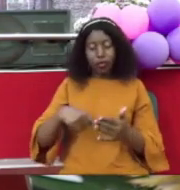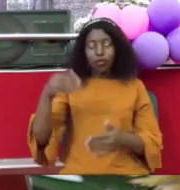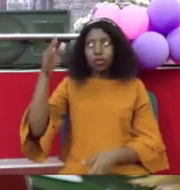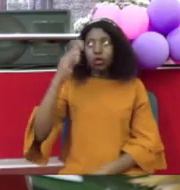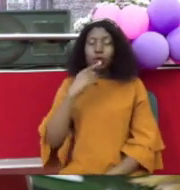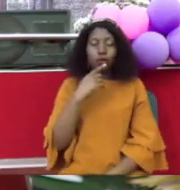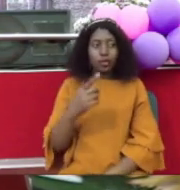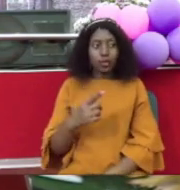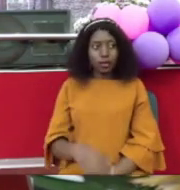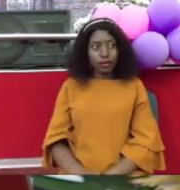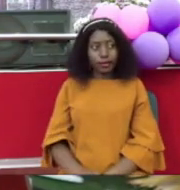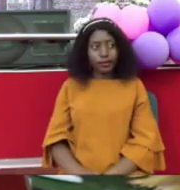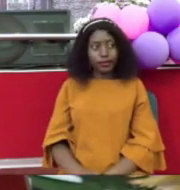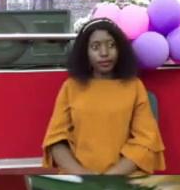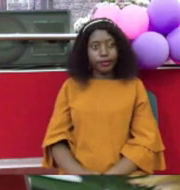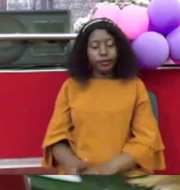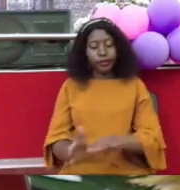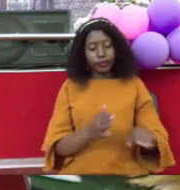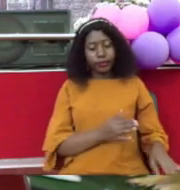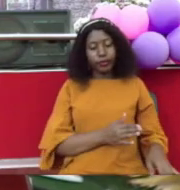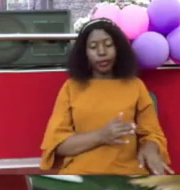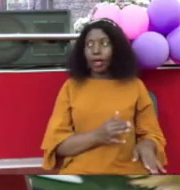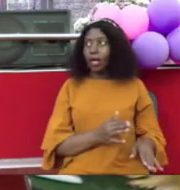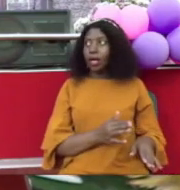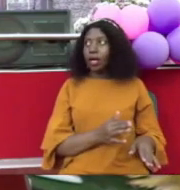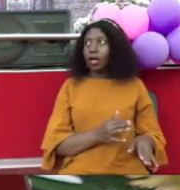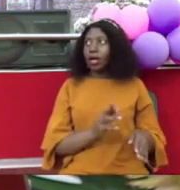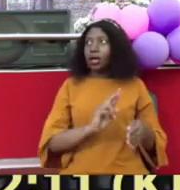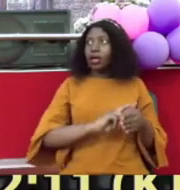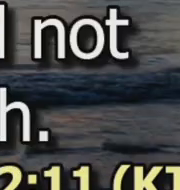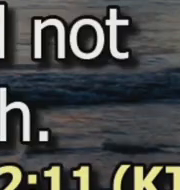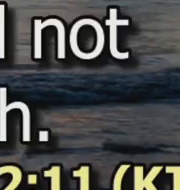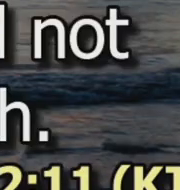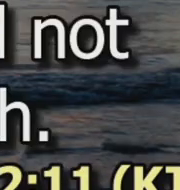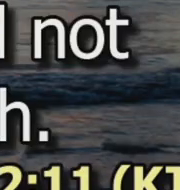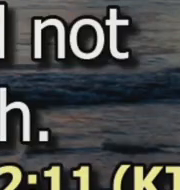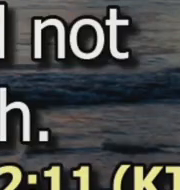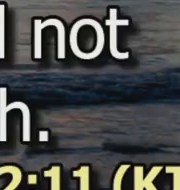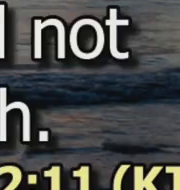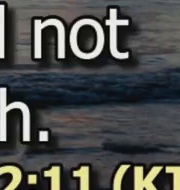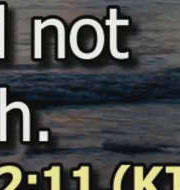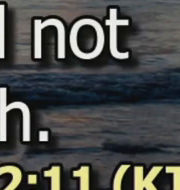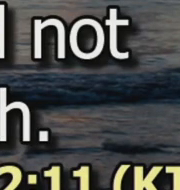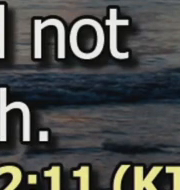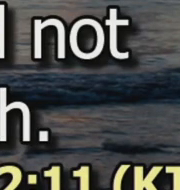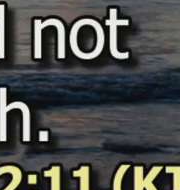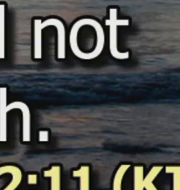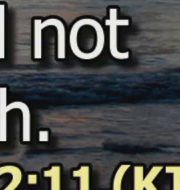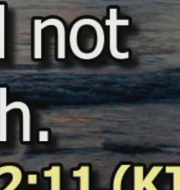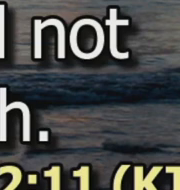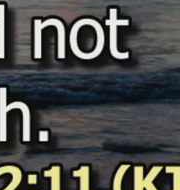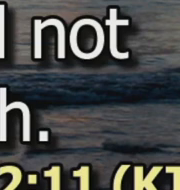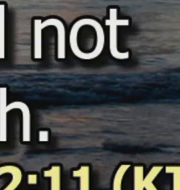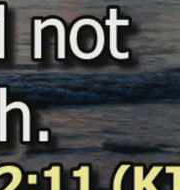nini? In Revelation 12:11, Ufunuo 12:11, the Bible says, Biblia